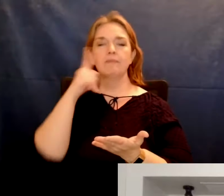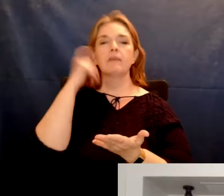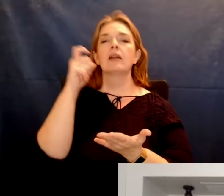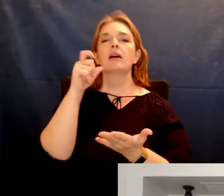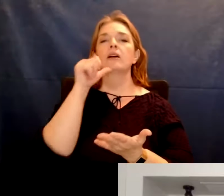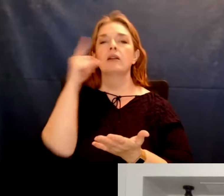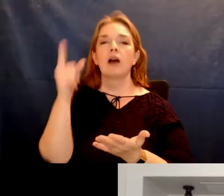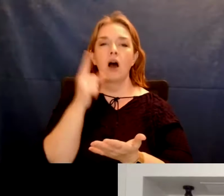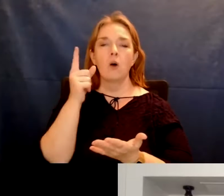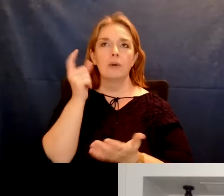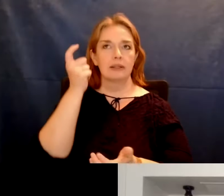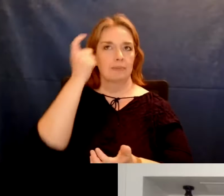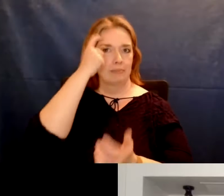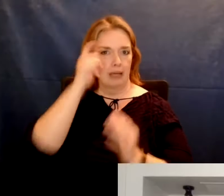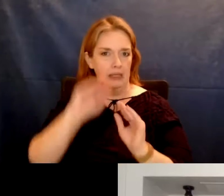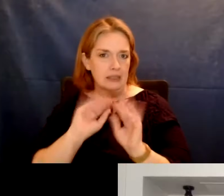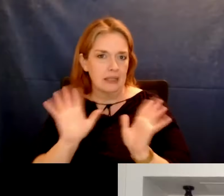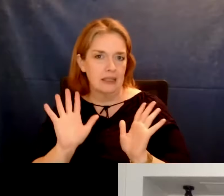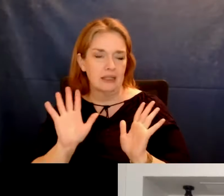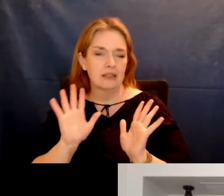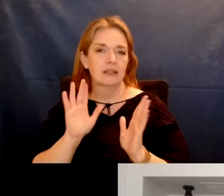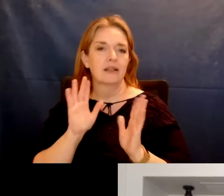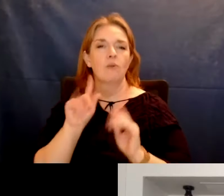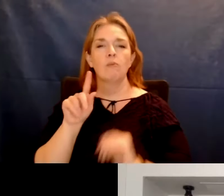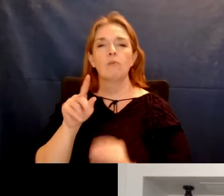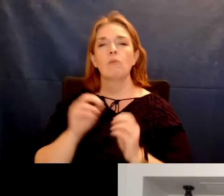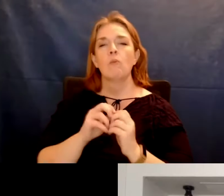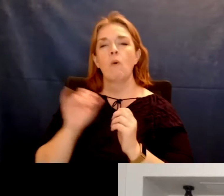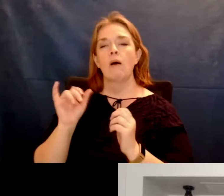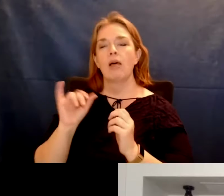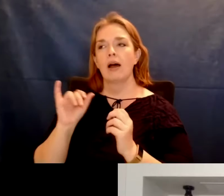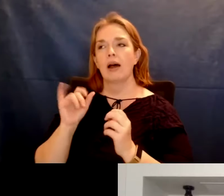you're listening for something else other than um,